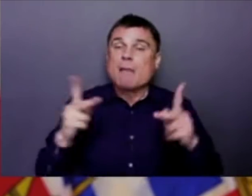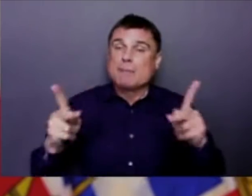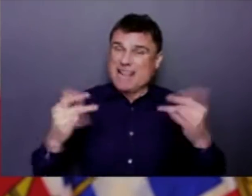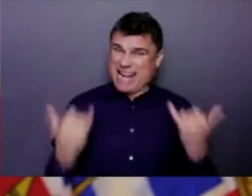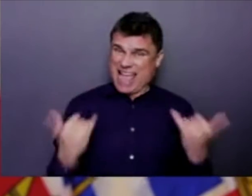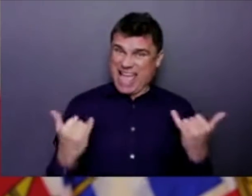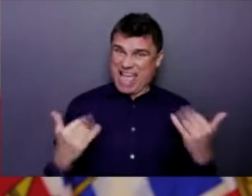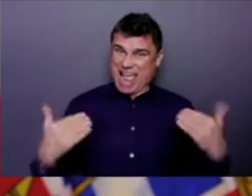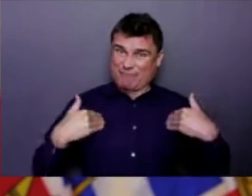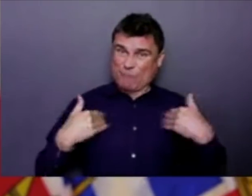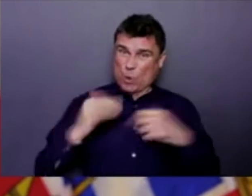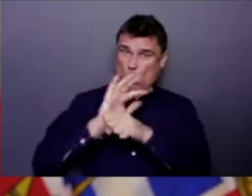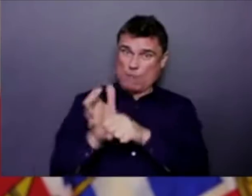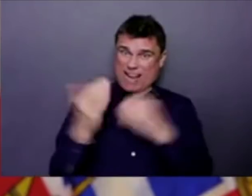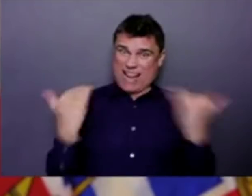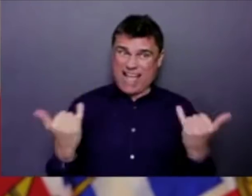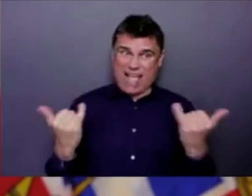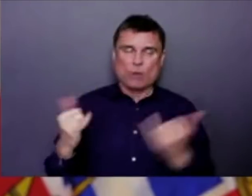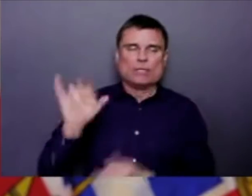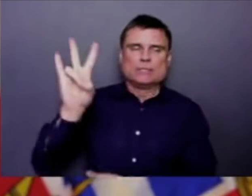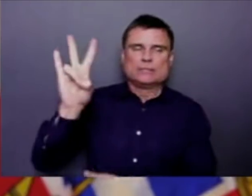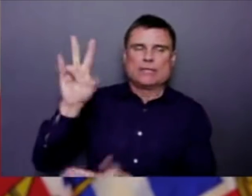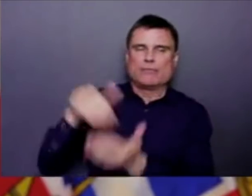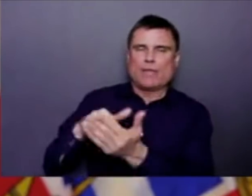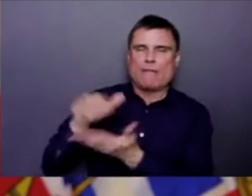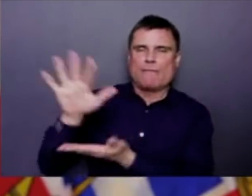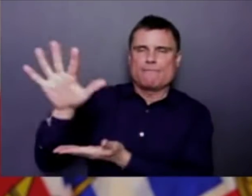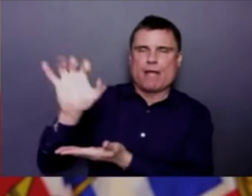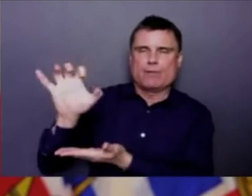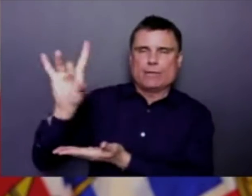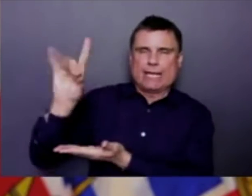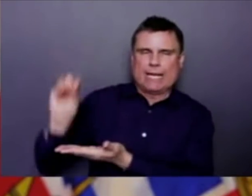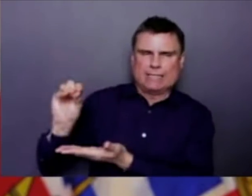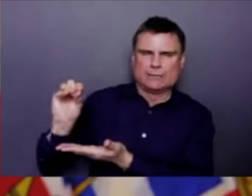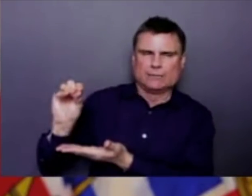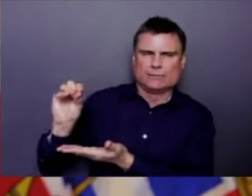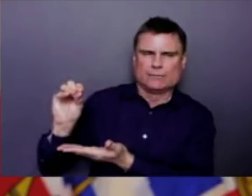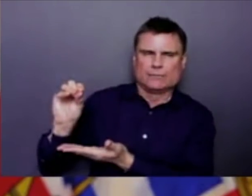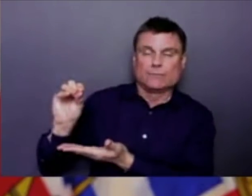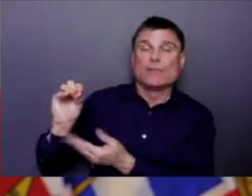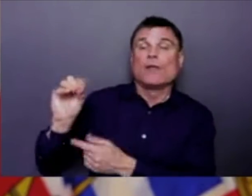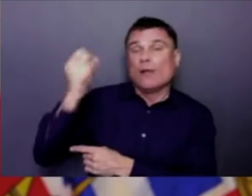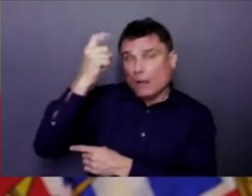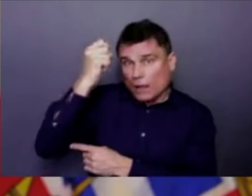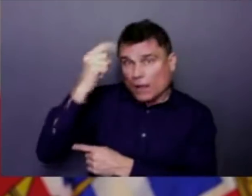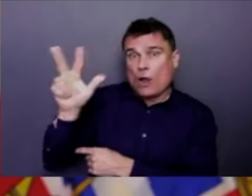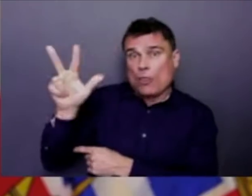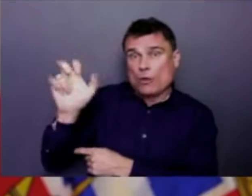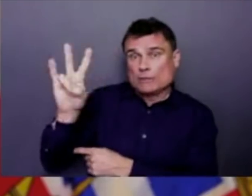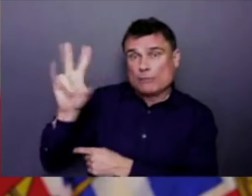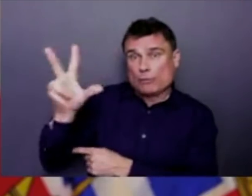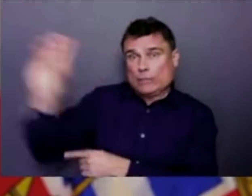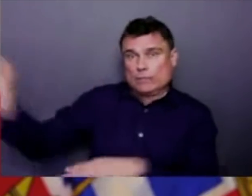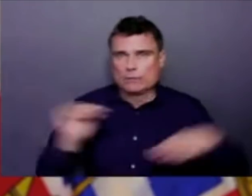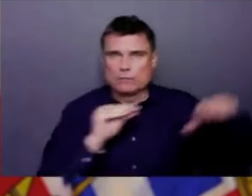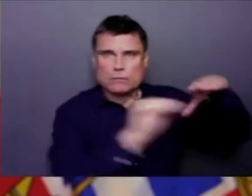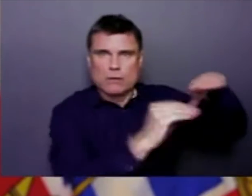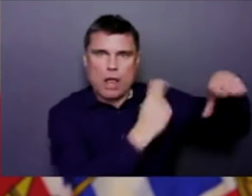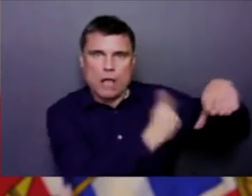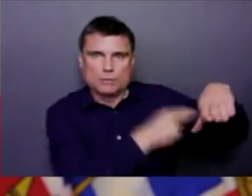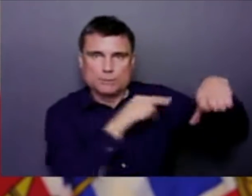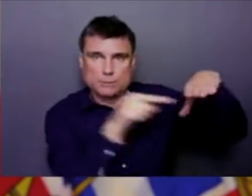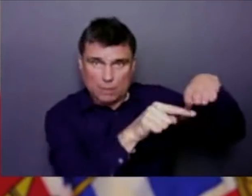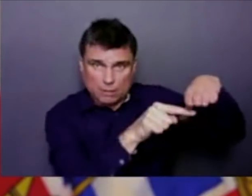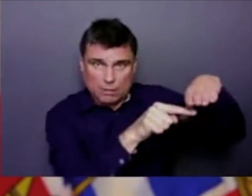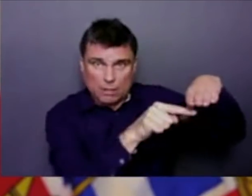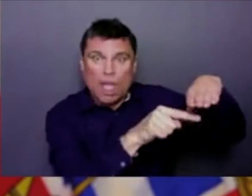7,580 active cases around the province, 373 of whom are hospitalized, 80 people in critical care